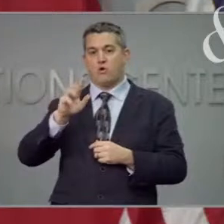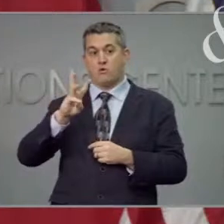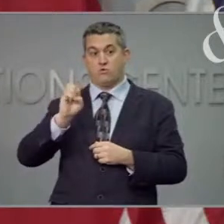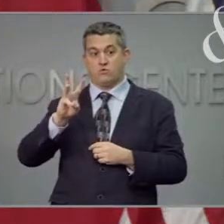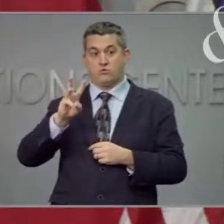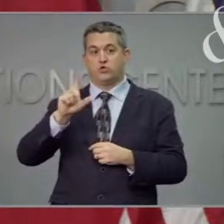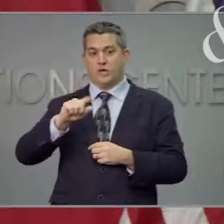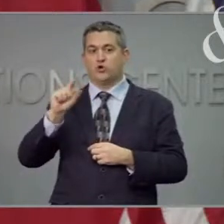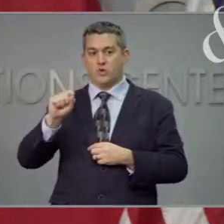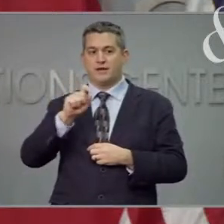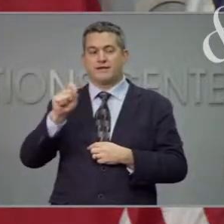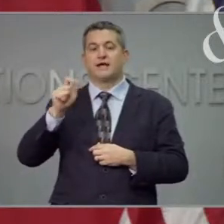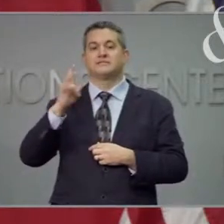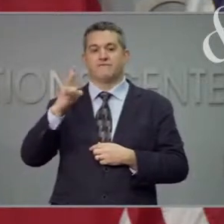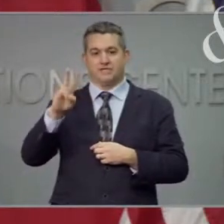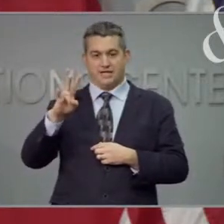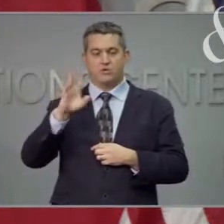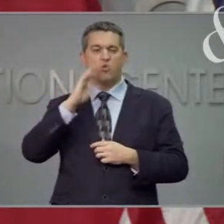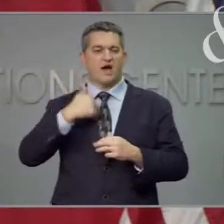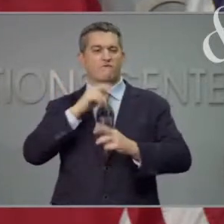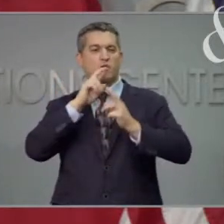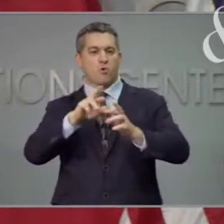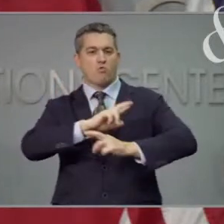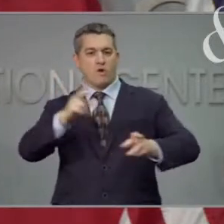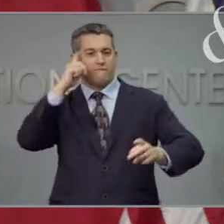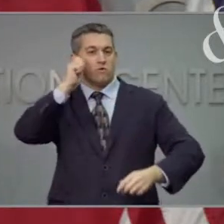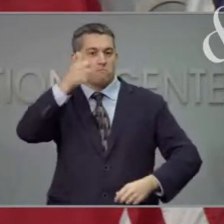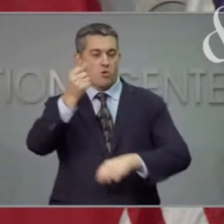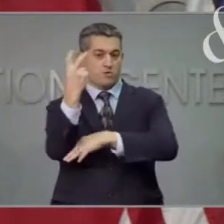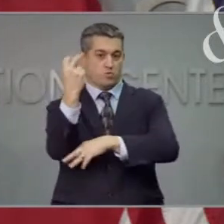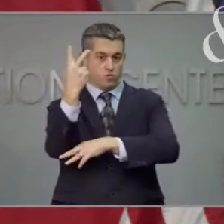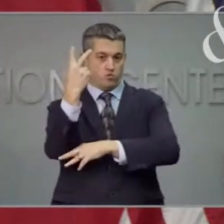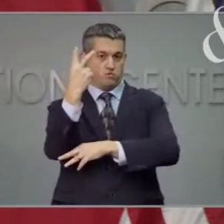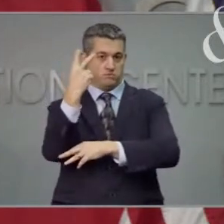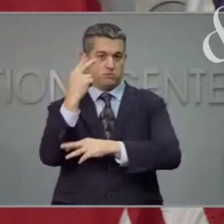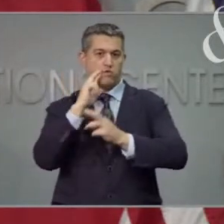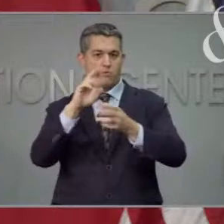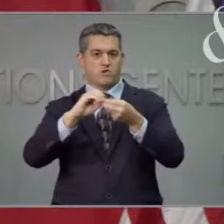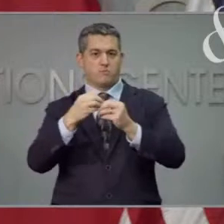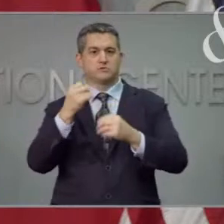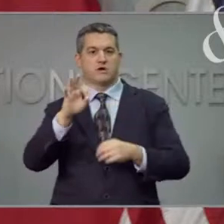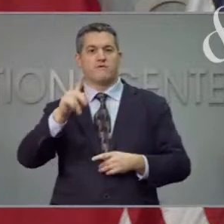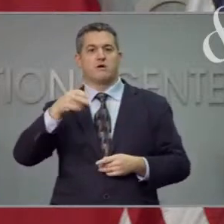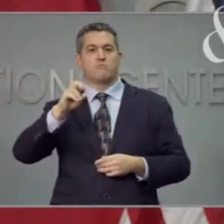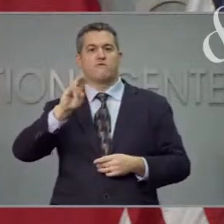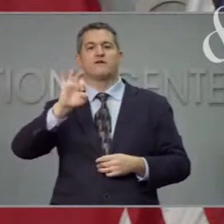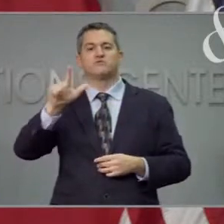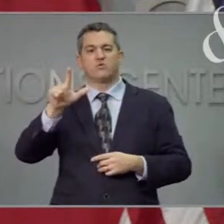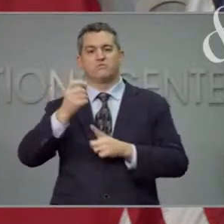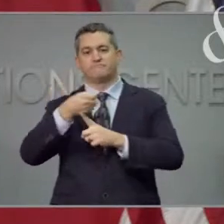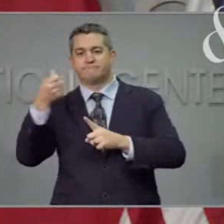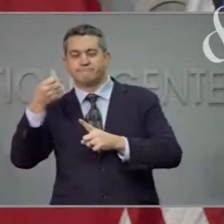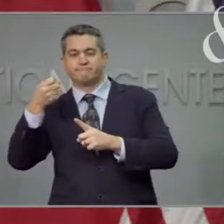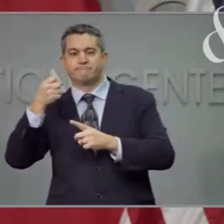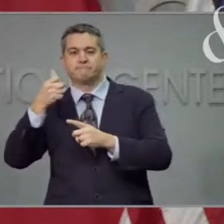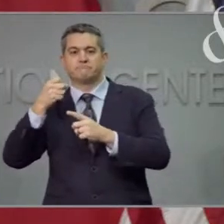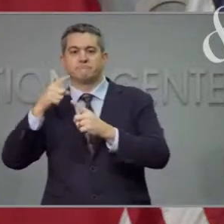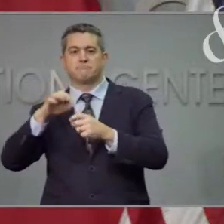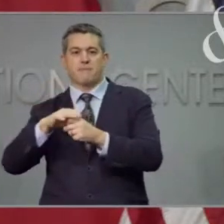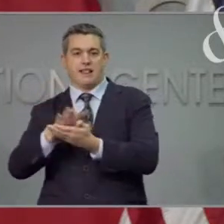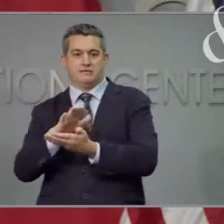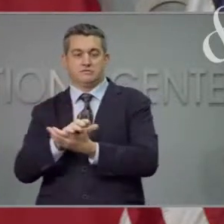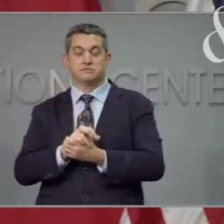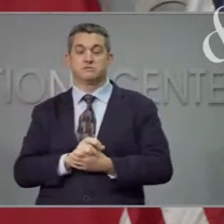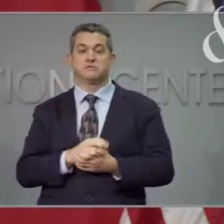a report made publicly available by noon tomorrow at the latest. So we hope to have that as soon as possible. In terms of